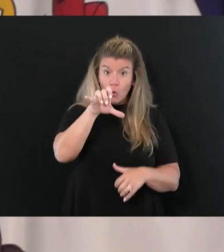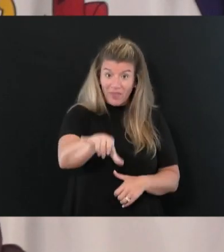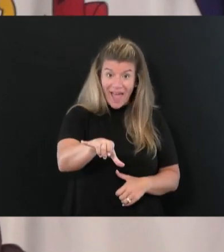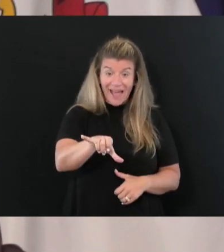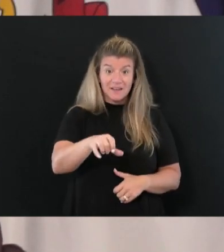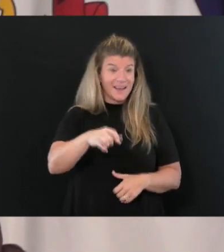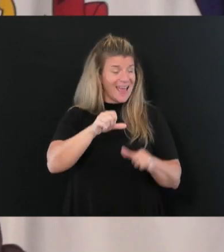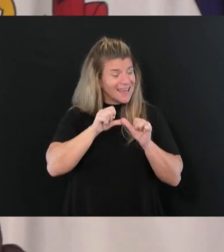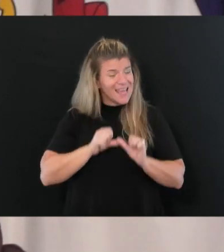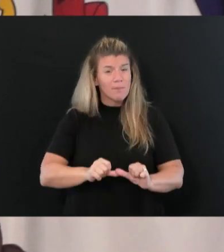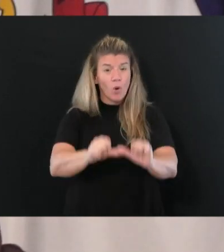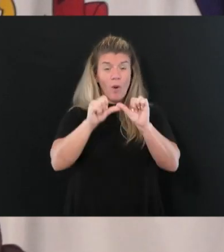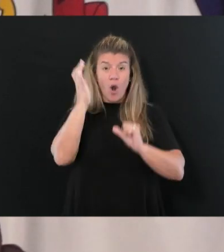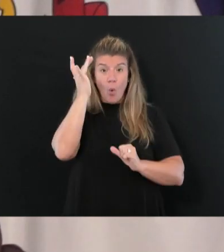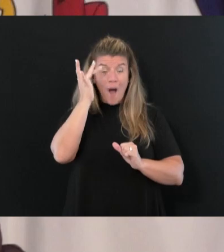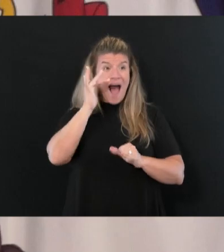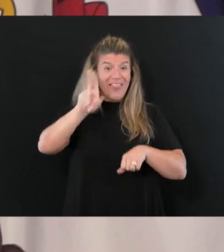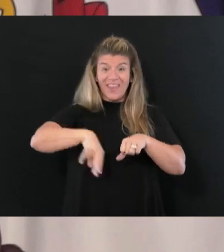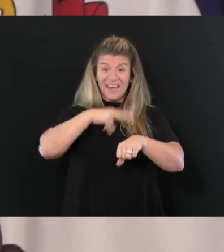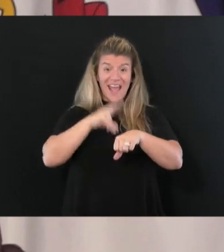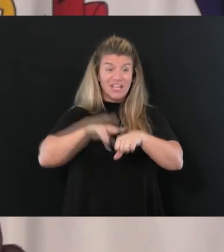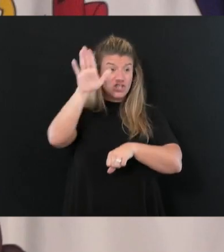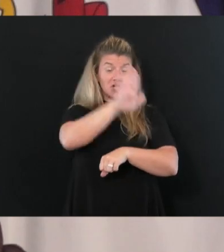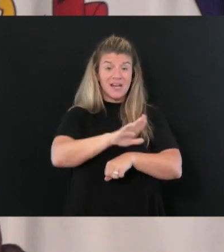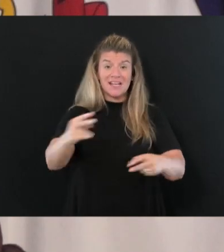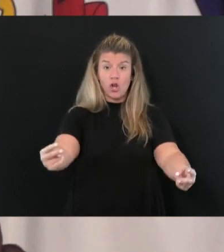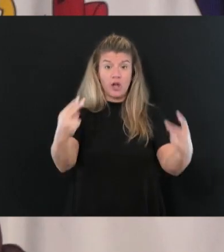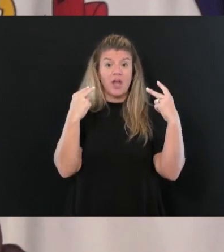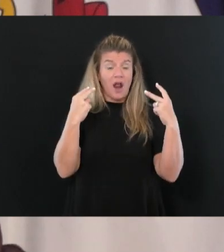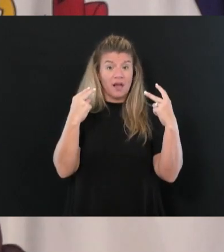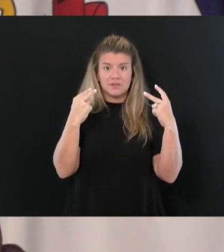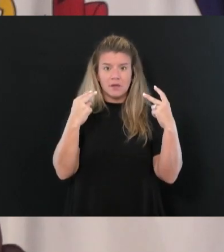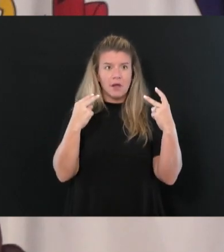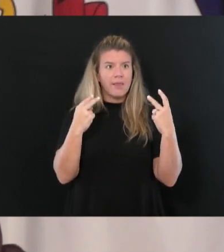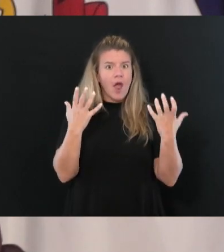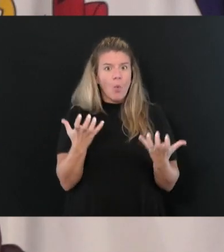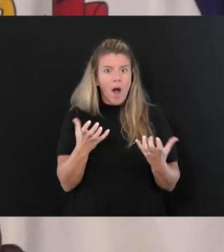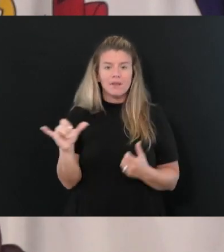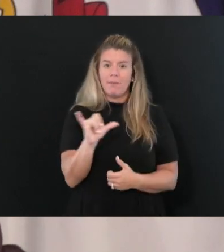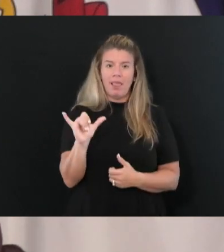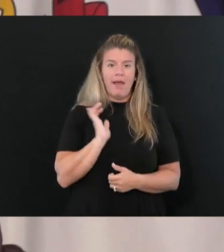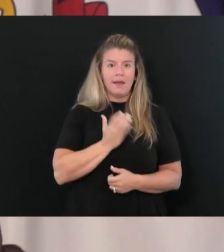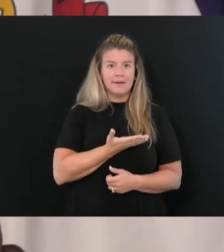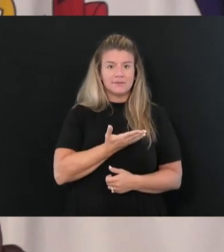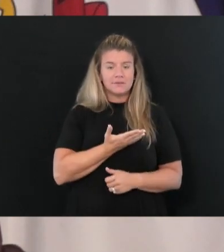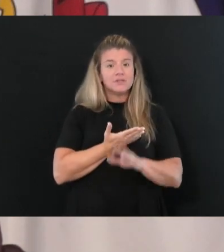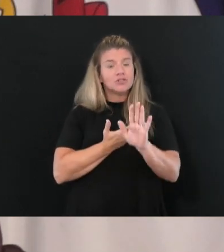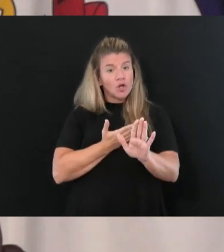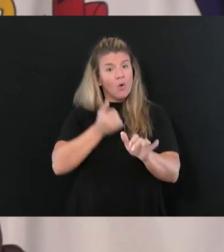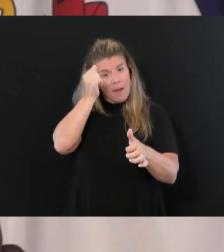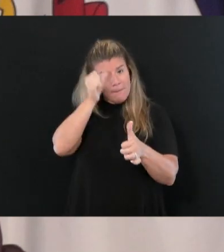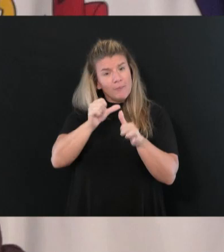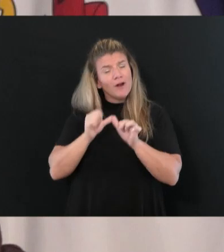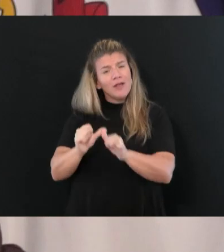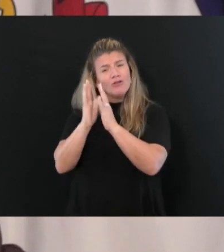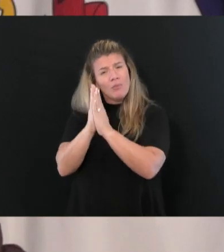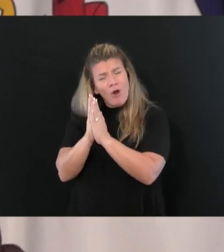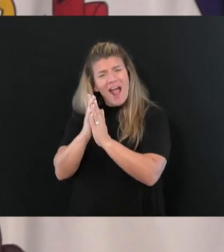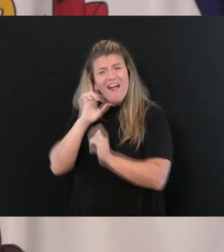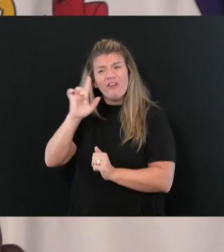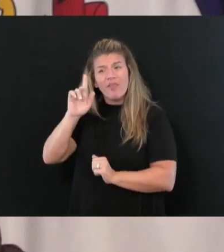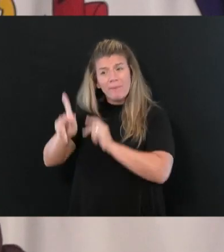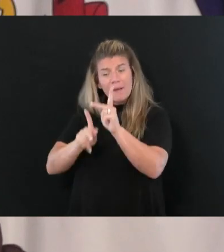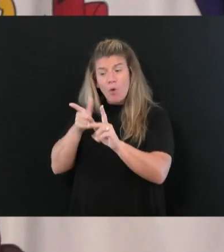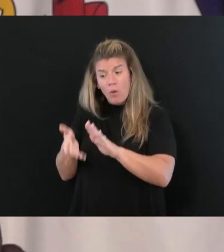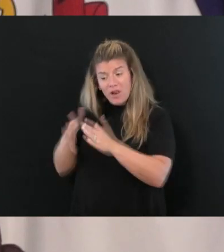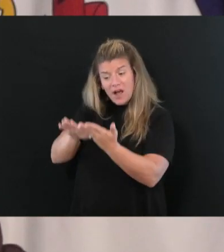of the nation in lots and lots of ways. Continue to pray for those that we've lost, but continue to